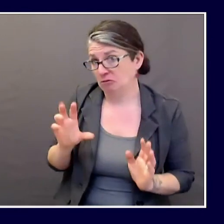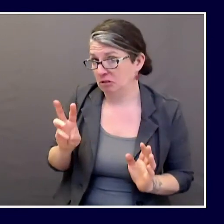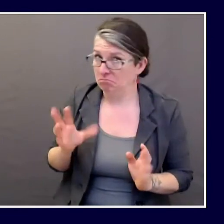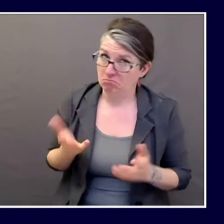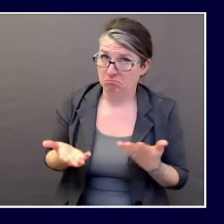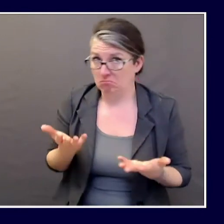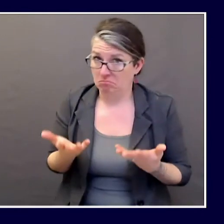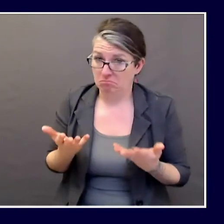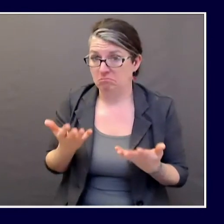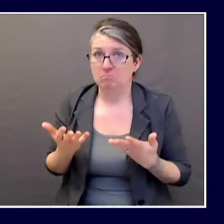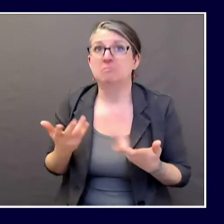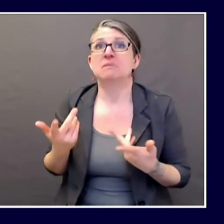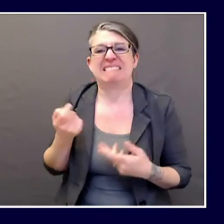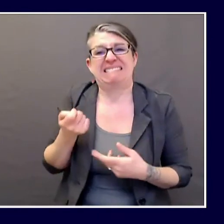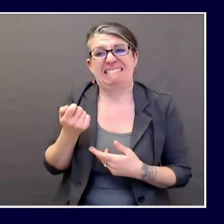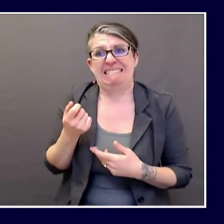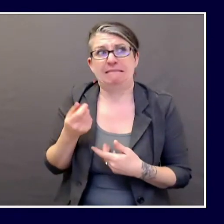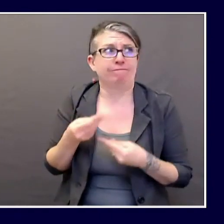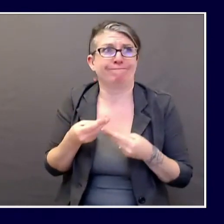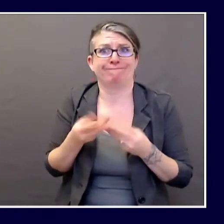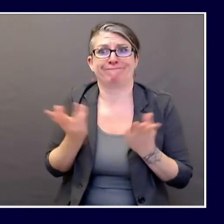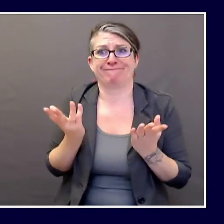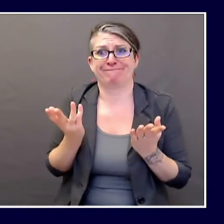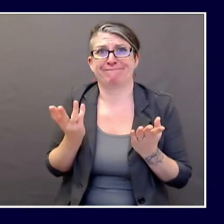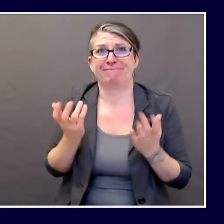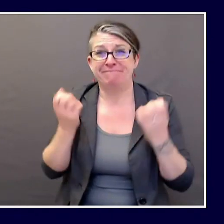the age-eligible group of DOC inmates,